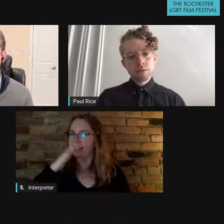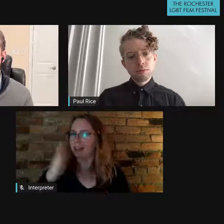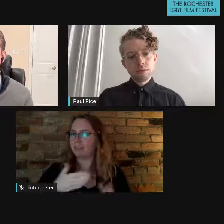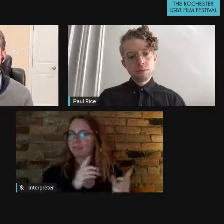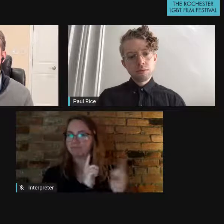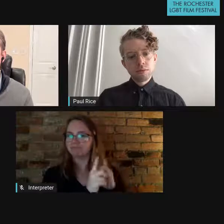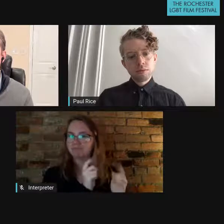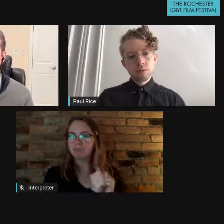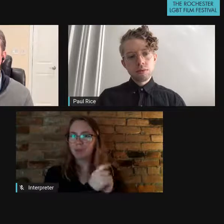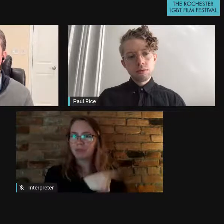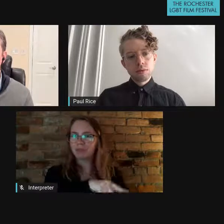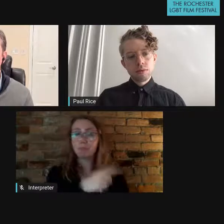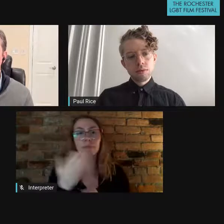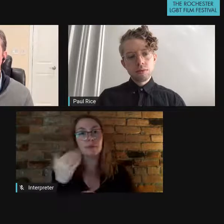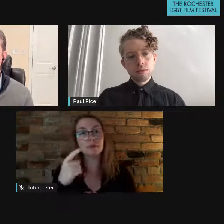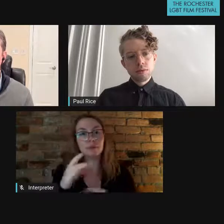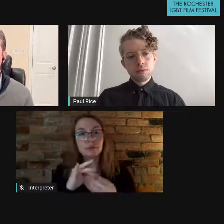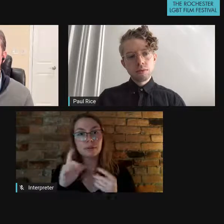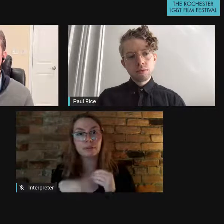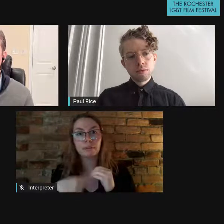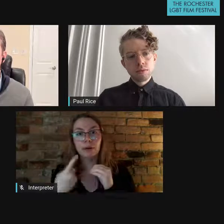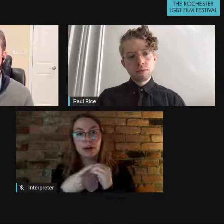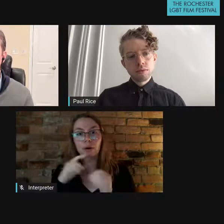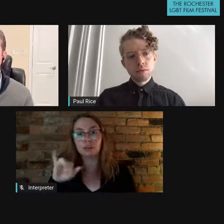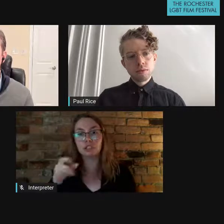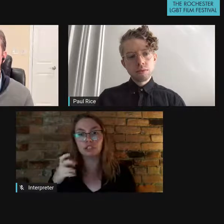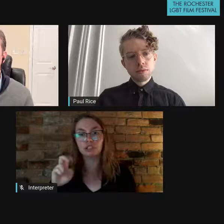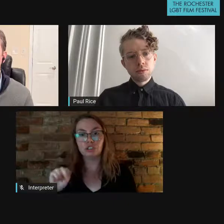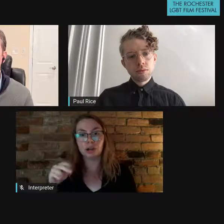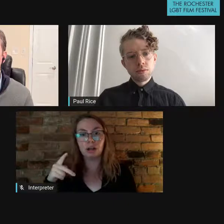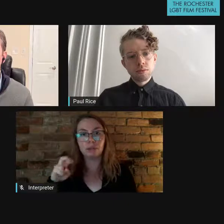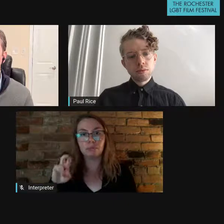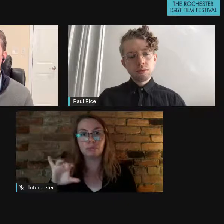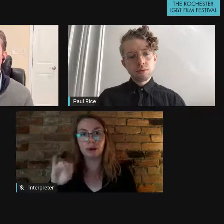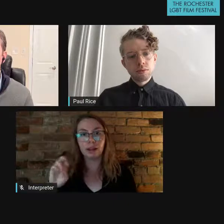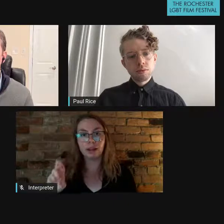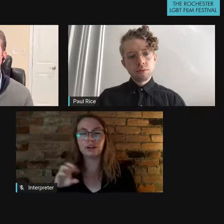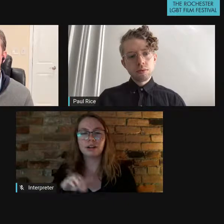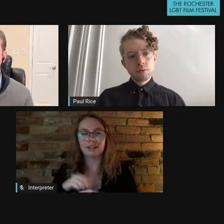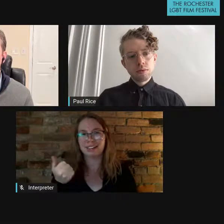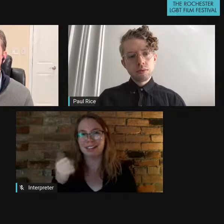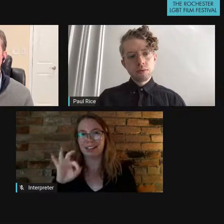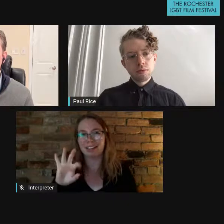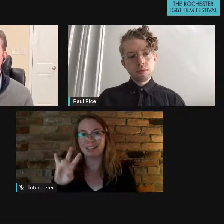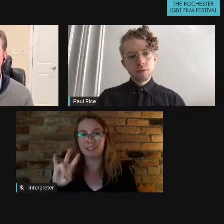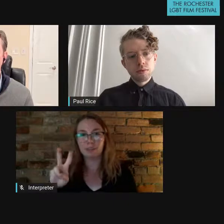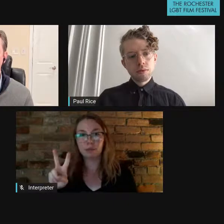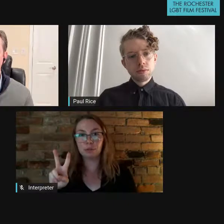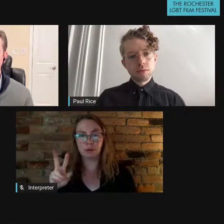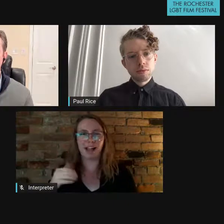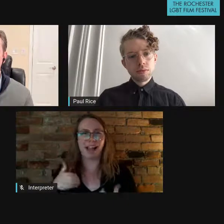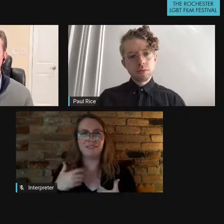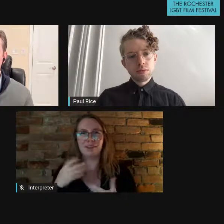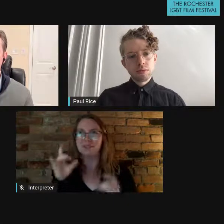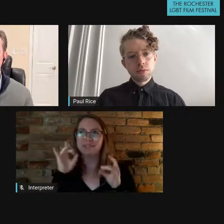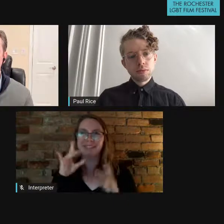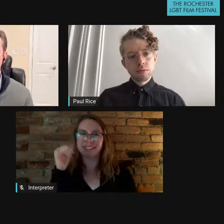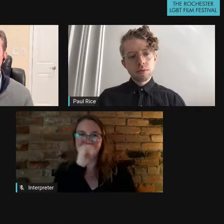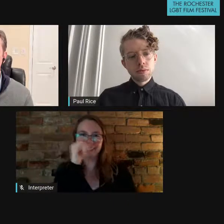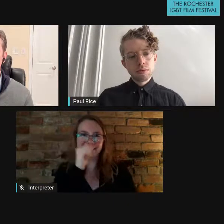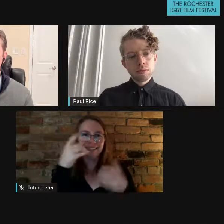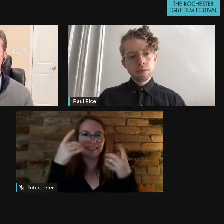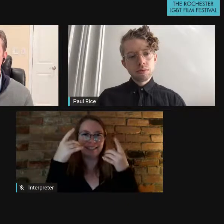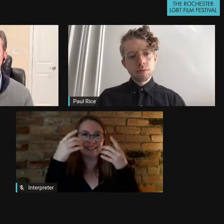John Pryor in 1972 and wearing that ridiculous looking mask. And, you know, even